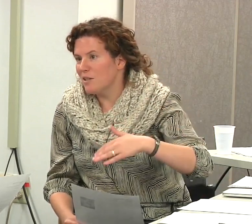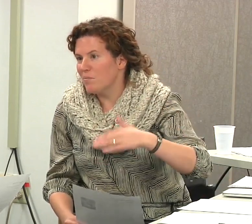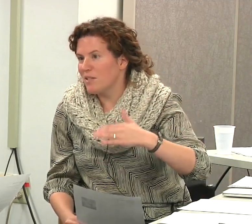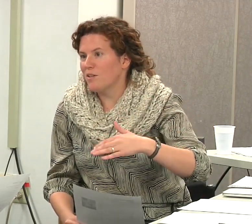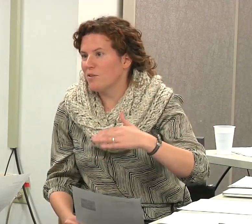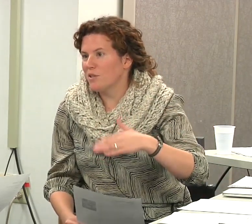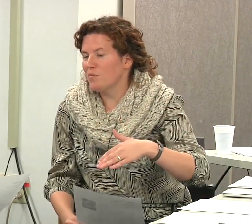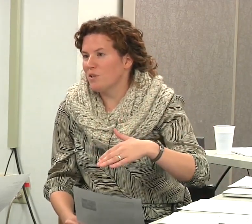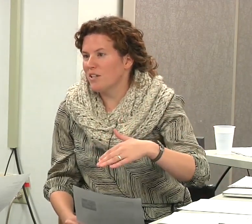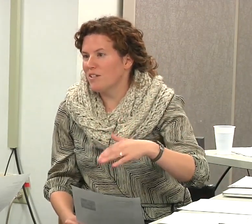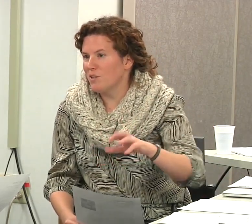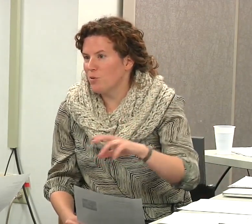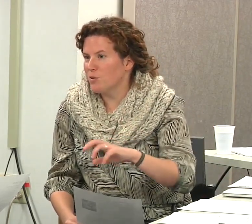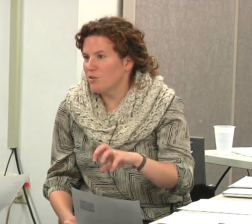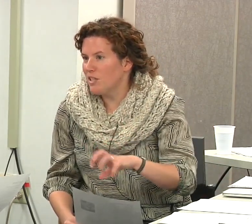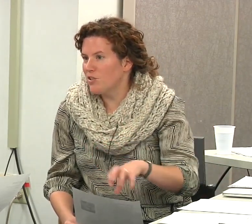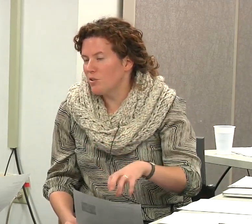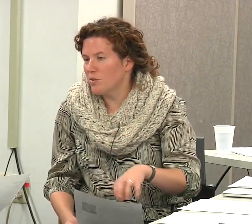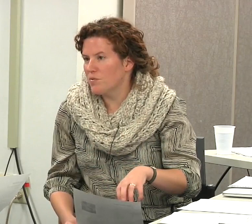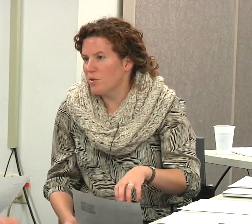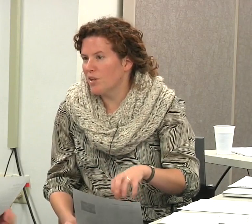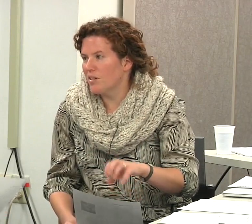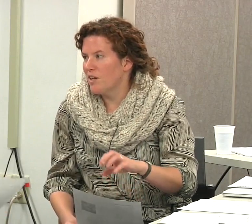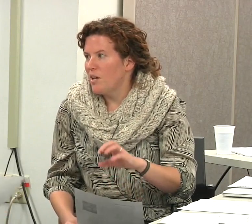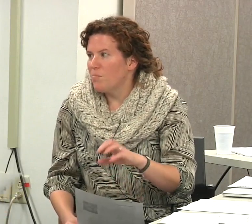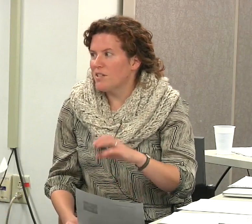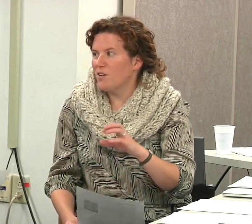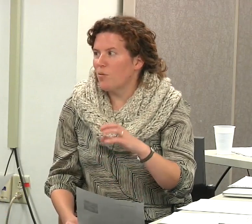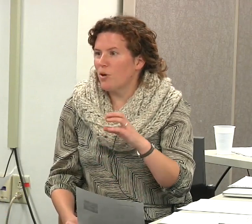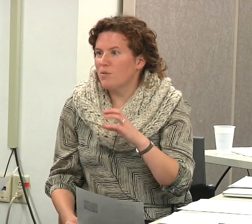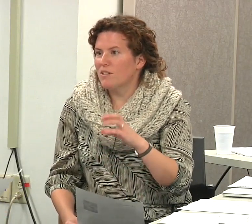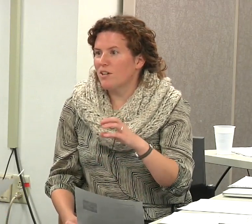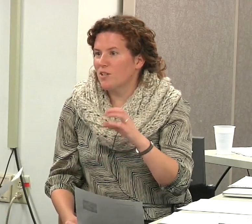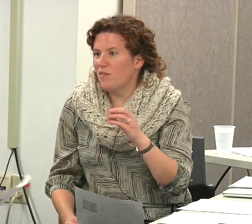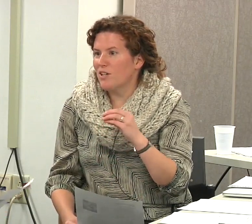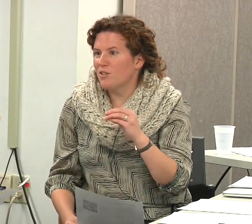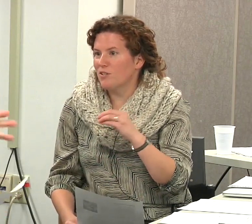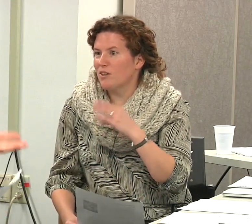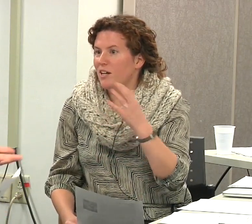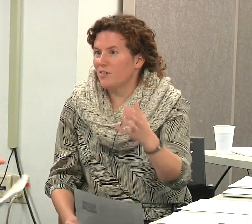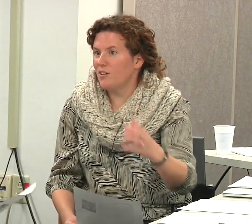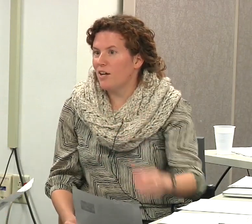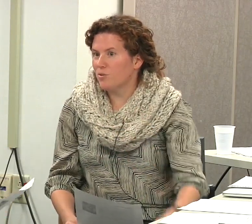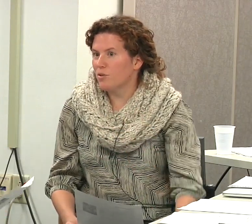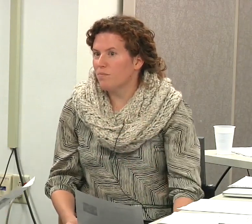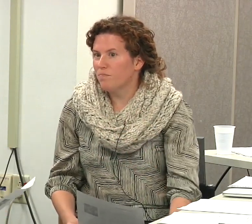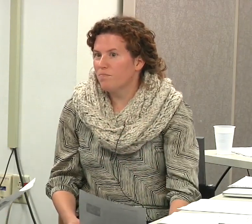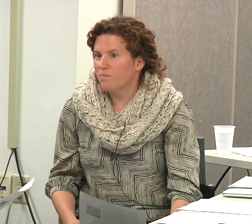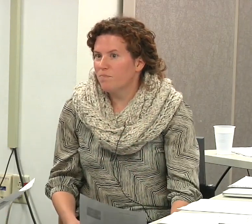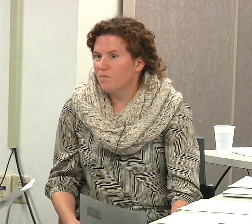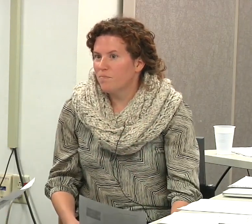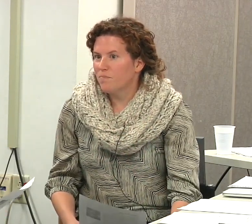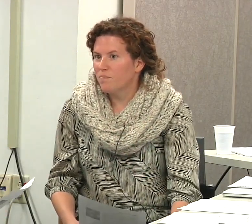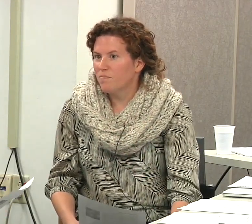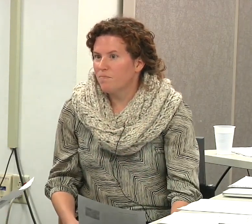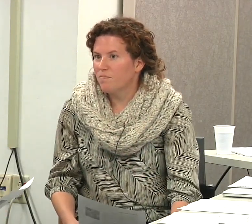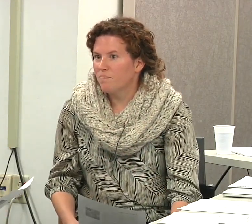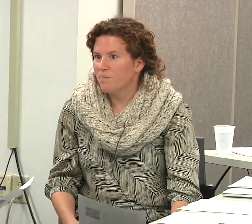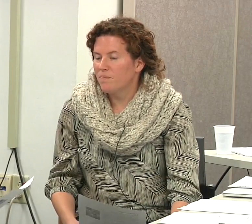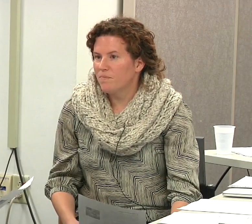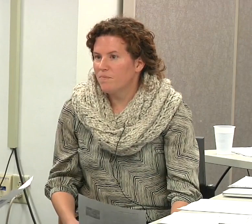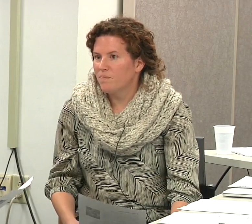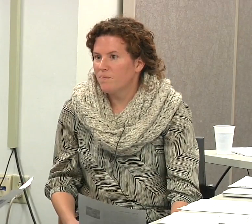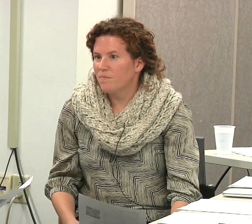then they revised it based on their experience and wrote their teaching notes for it based on what it was like to have actually led it in the classroom. So they're